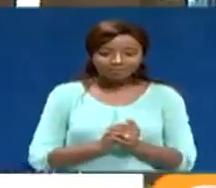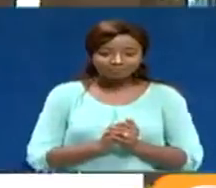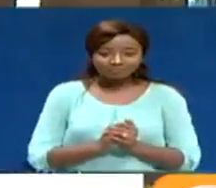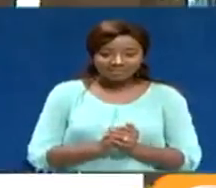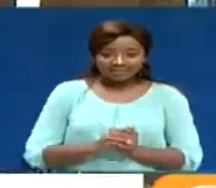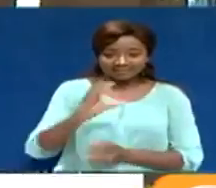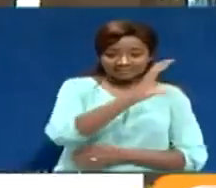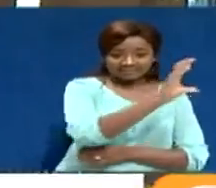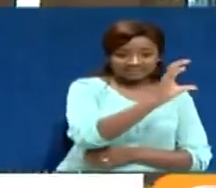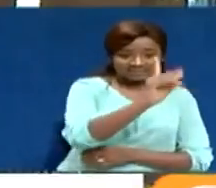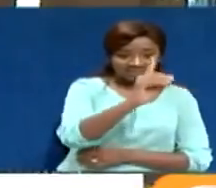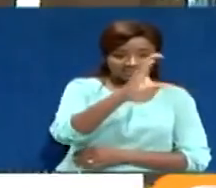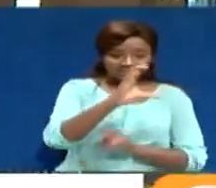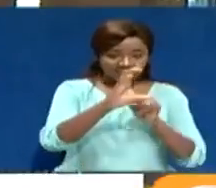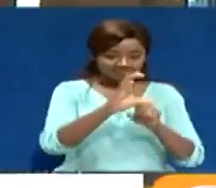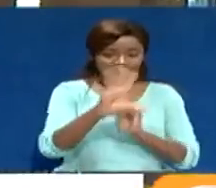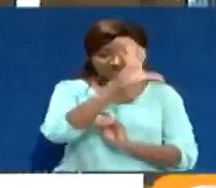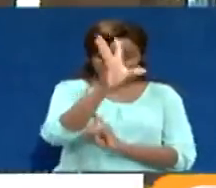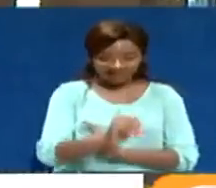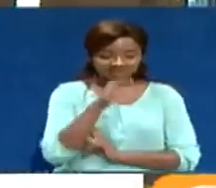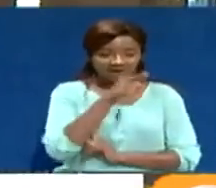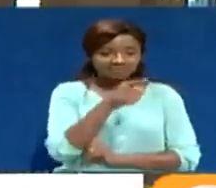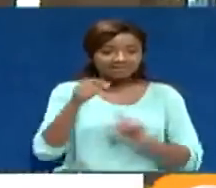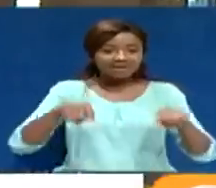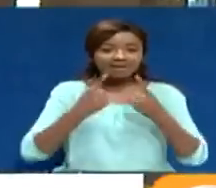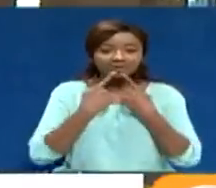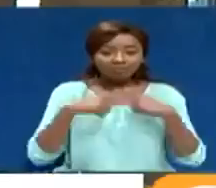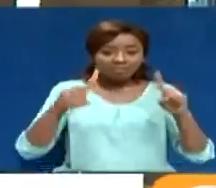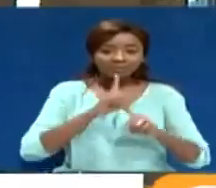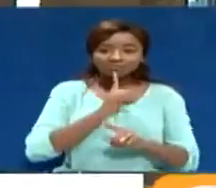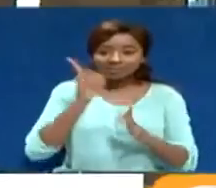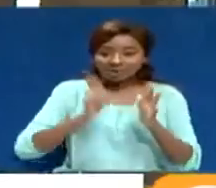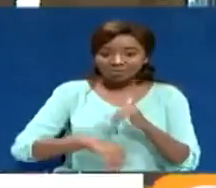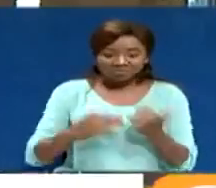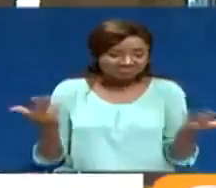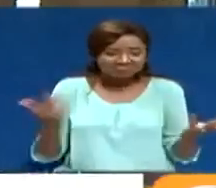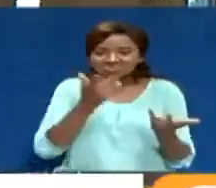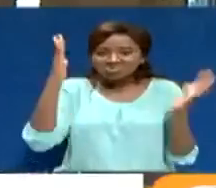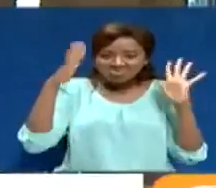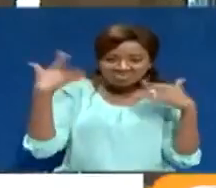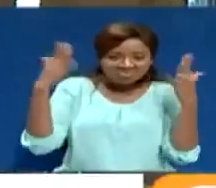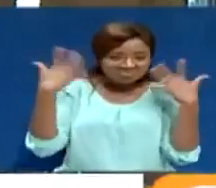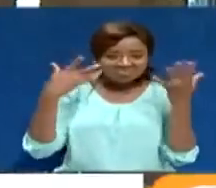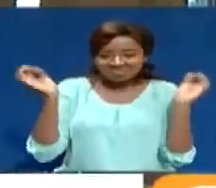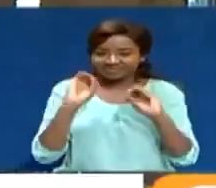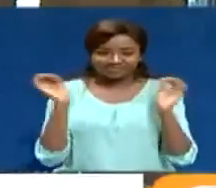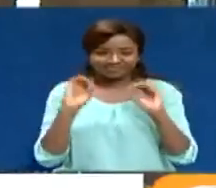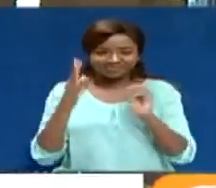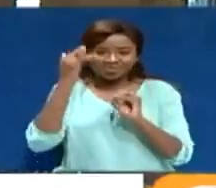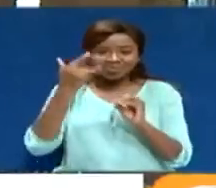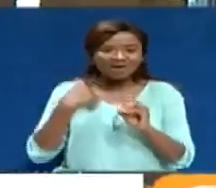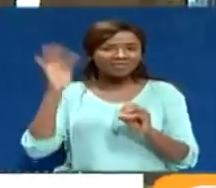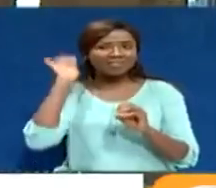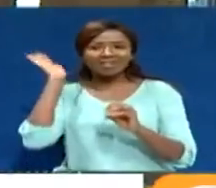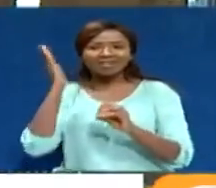Africa's leading health think tank, the Africa CDC, now says that there is no cause for alarm over the latest reports of